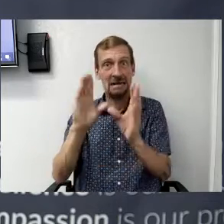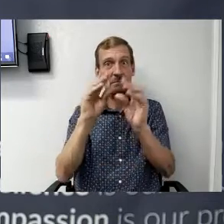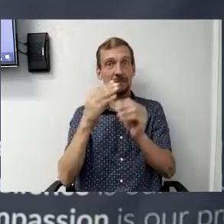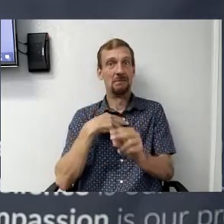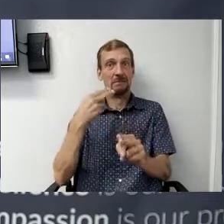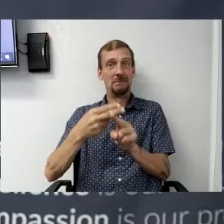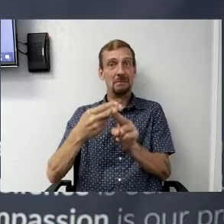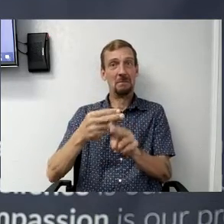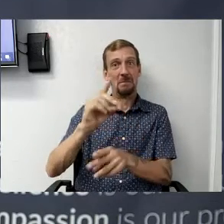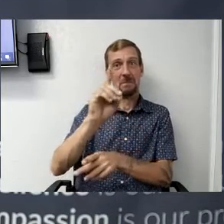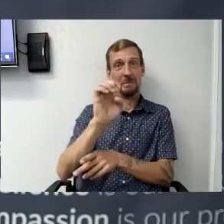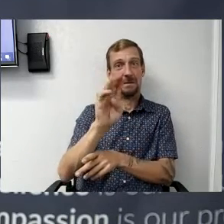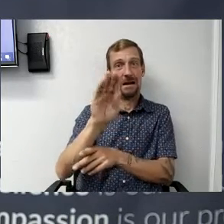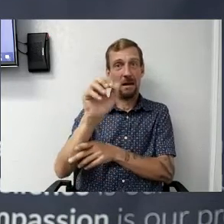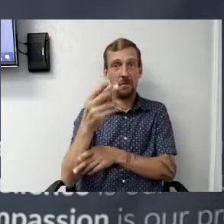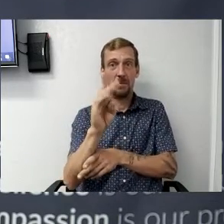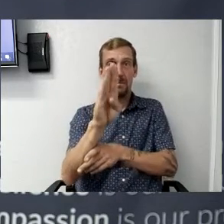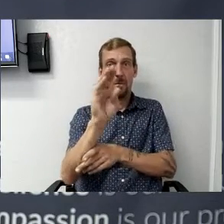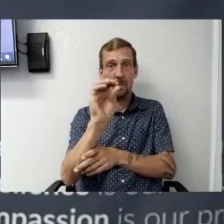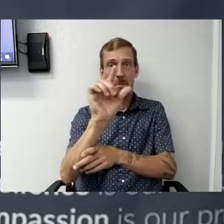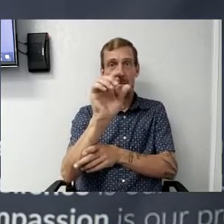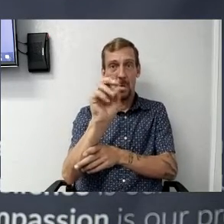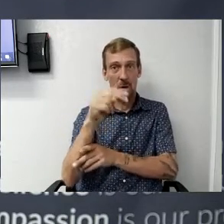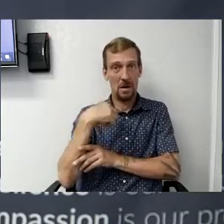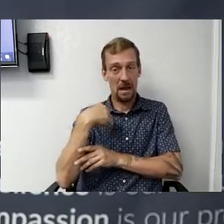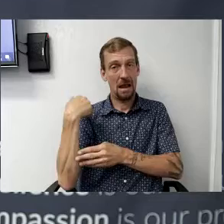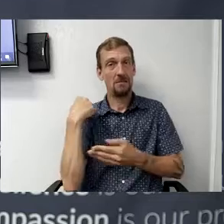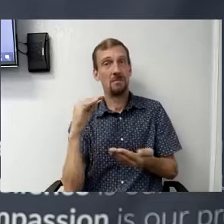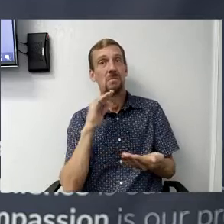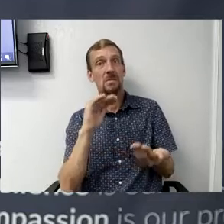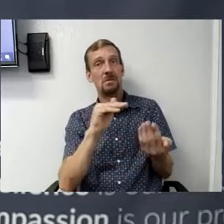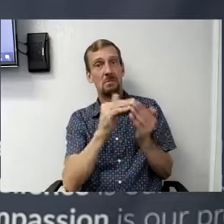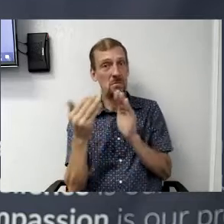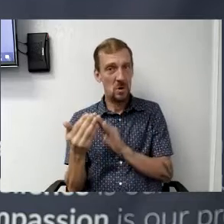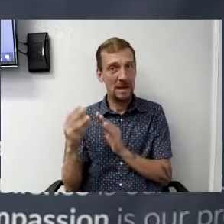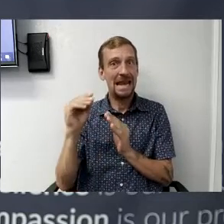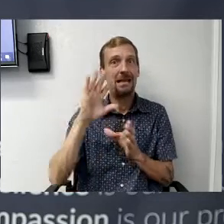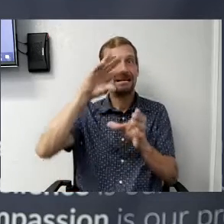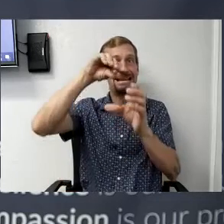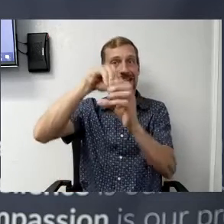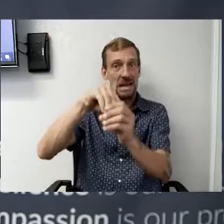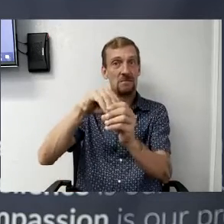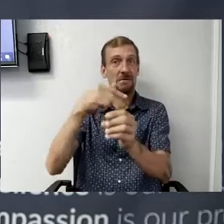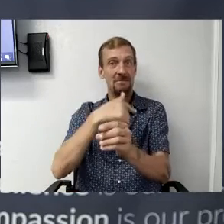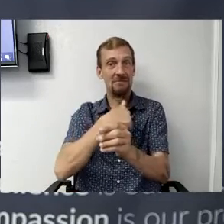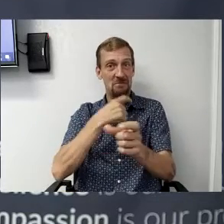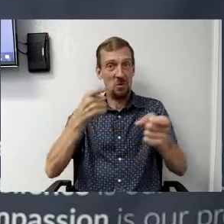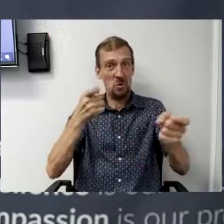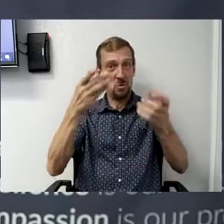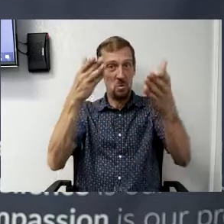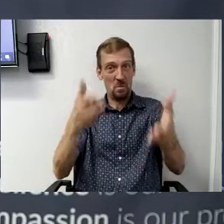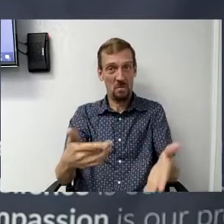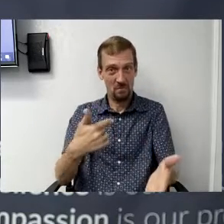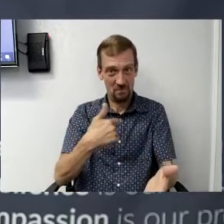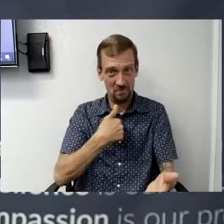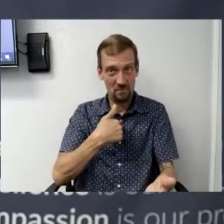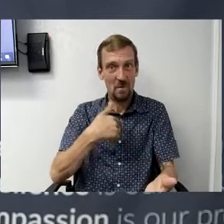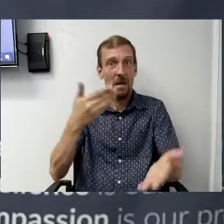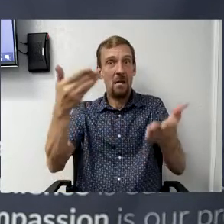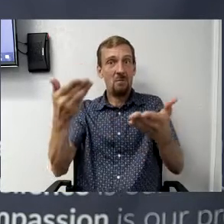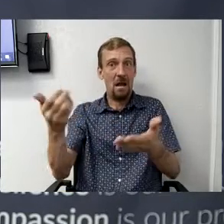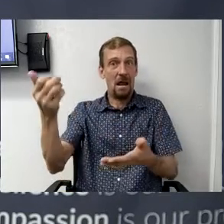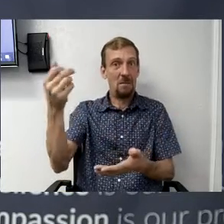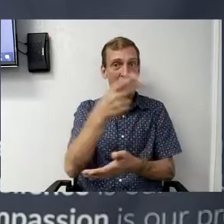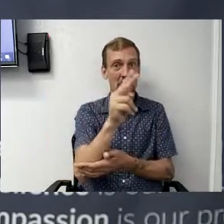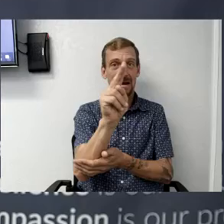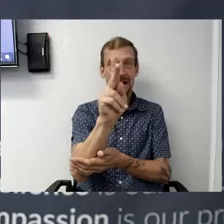Deborah Volleson, and I'm the Director of Community Engagement here at Kaweah Delta. And today I'm very excited because we brought back